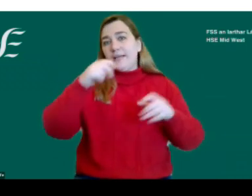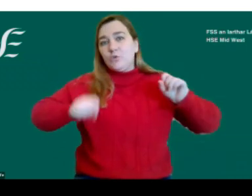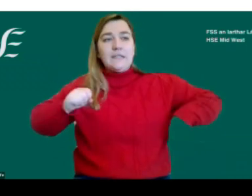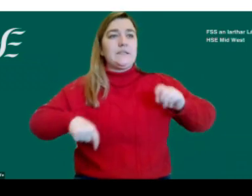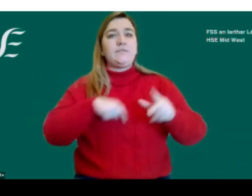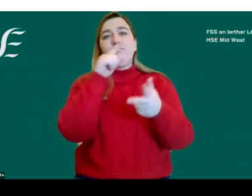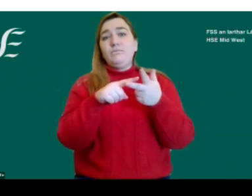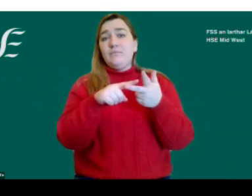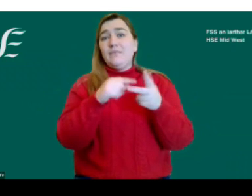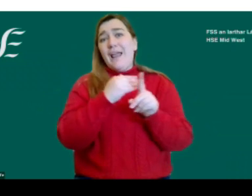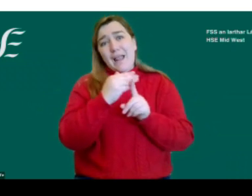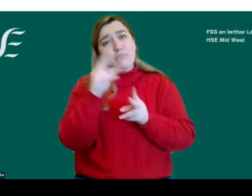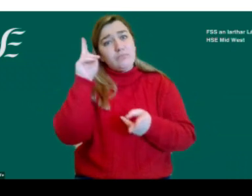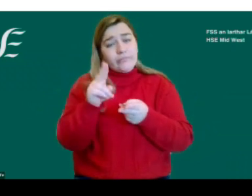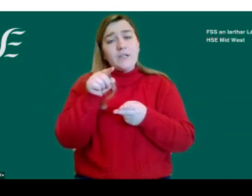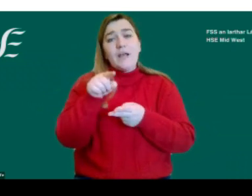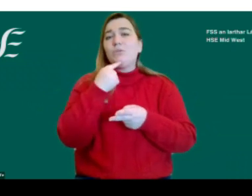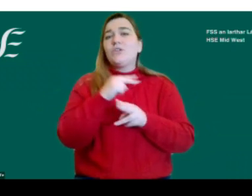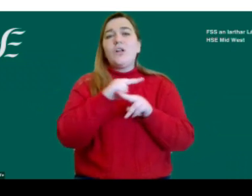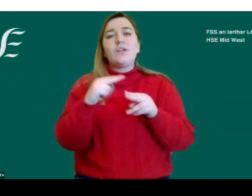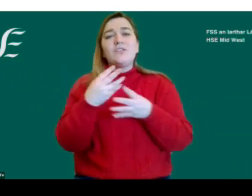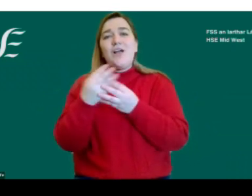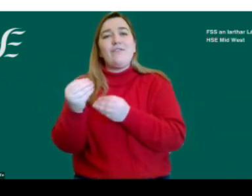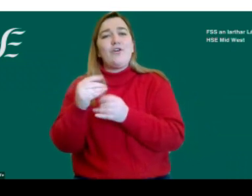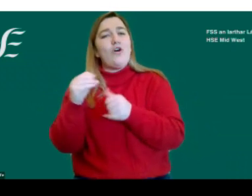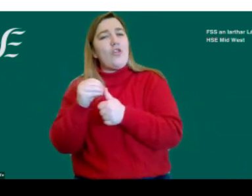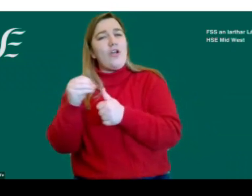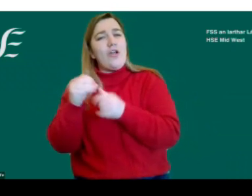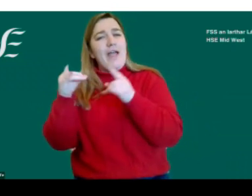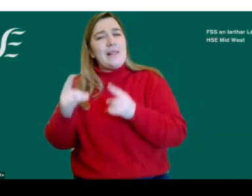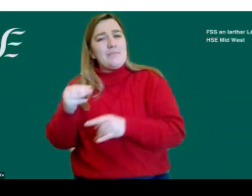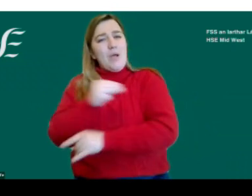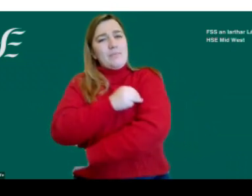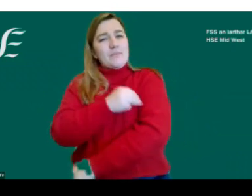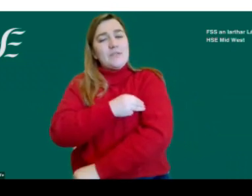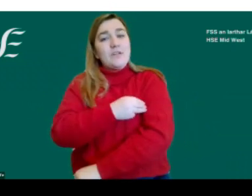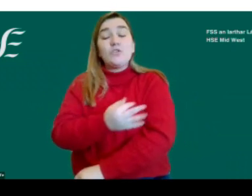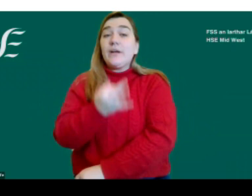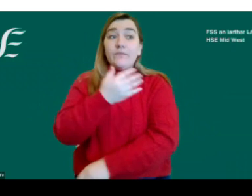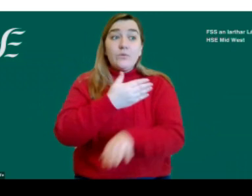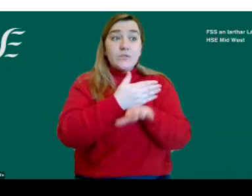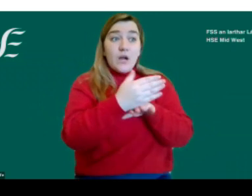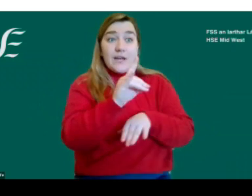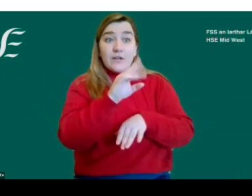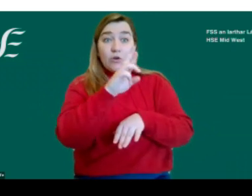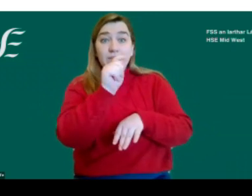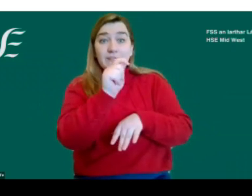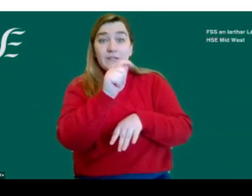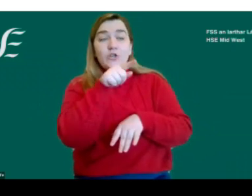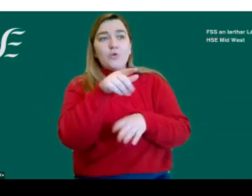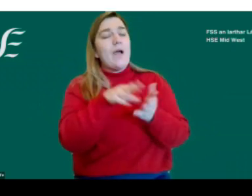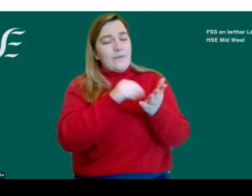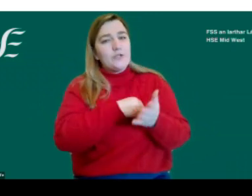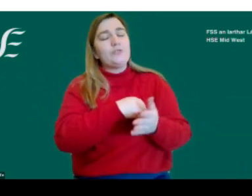And sometimes we have to warn women all the time that if you start HRT, you have to soldier for a little while, because it's very common for the first few months, especially, to get